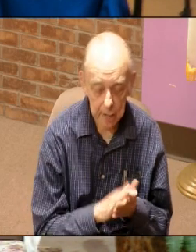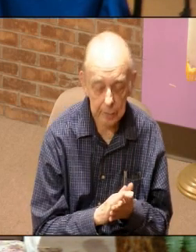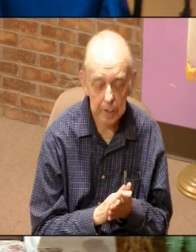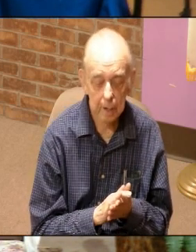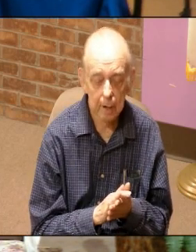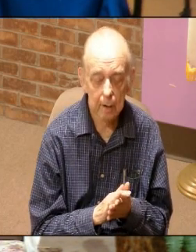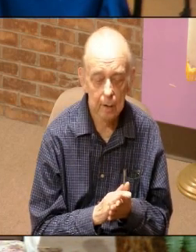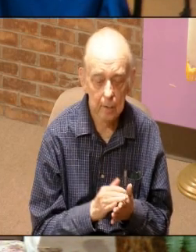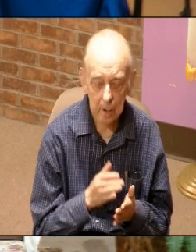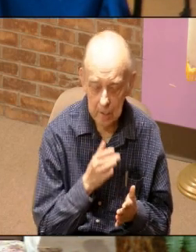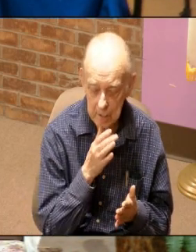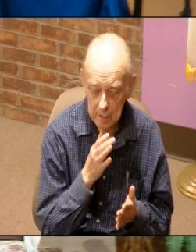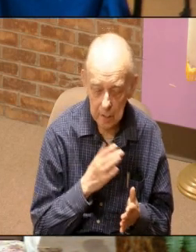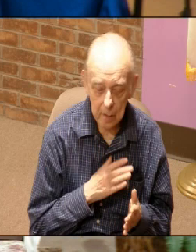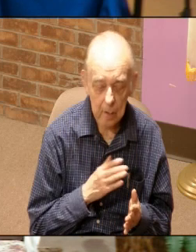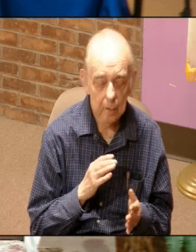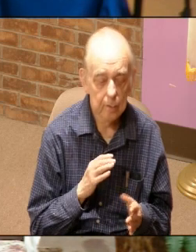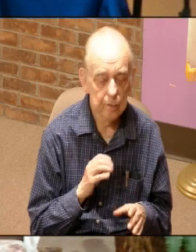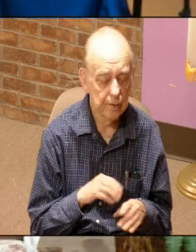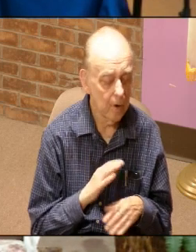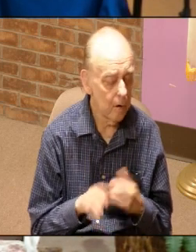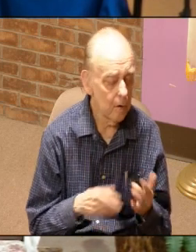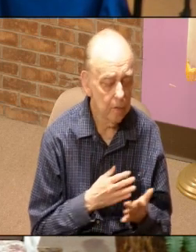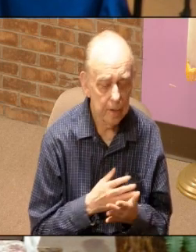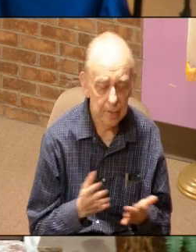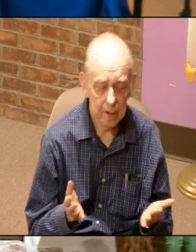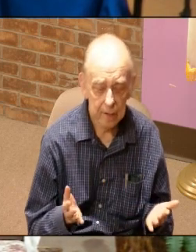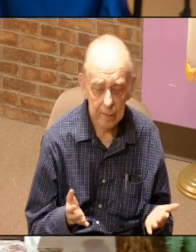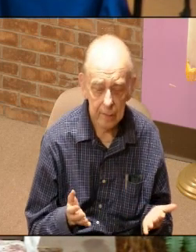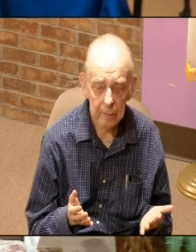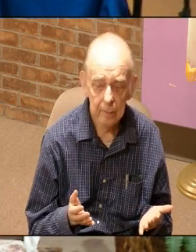And she's caught in all of this.